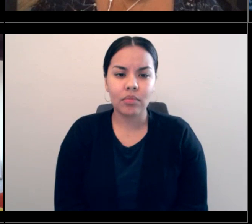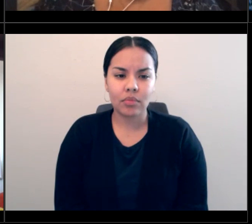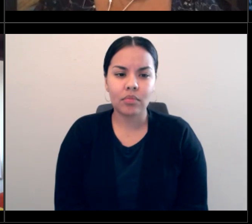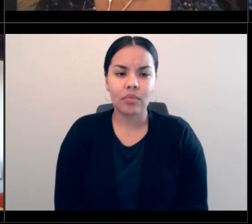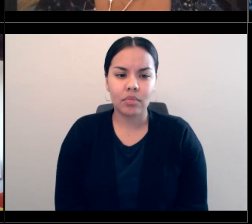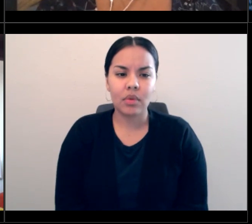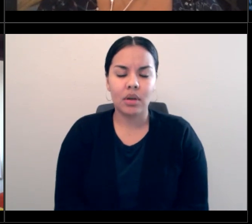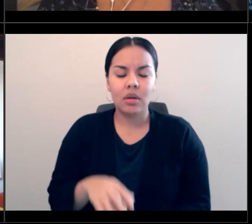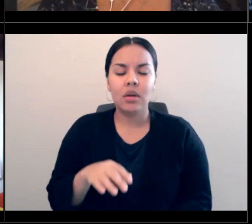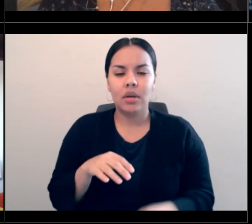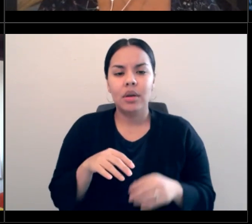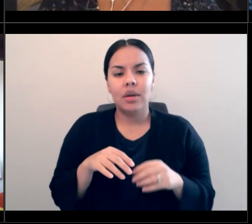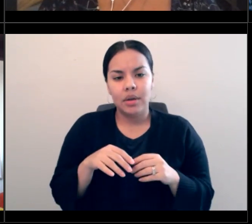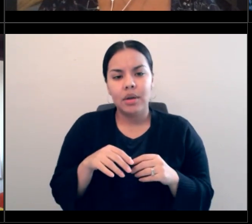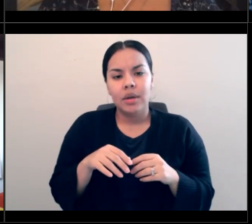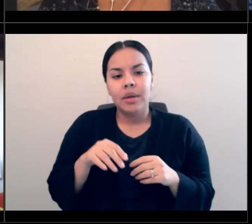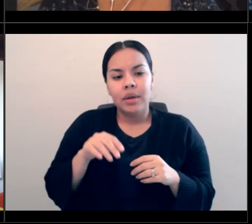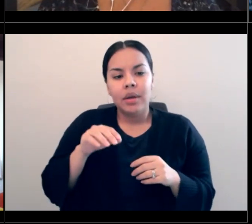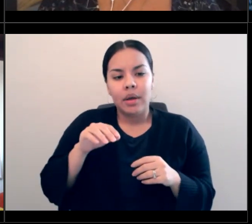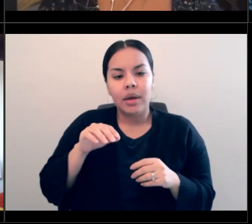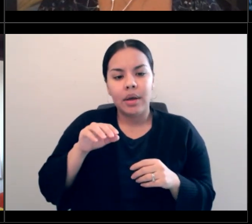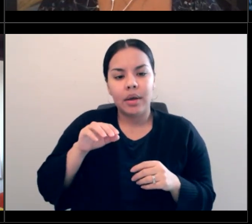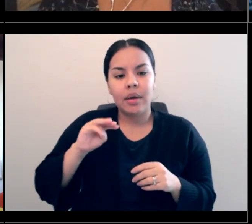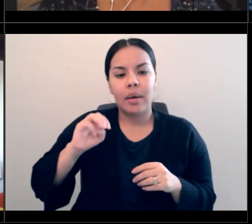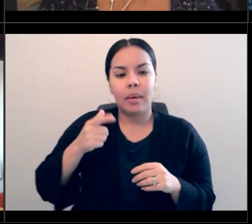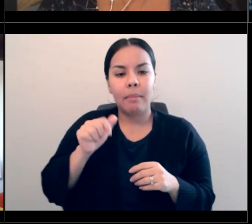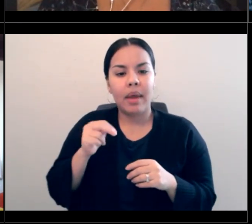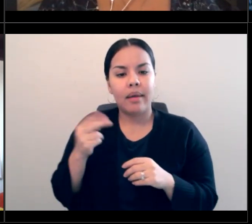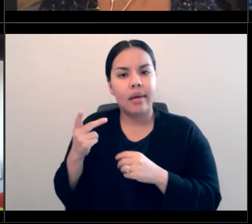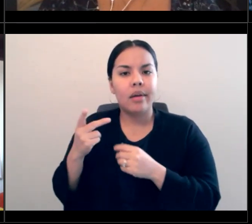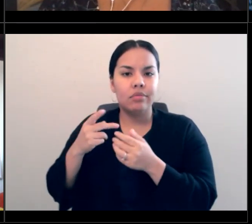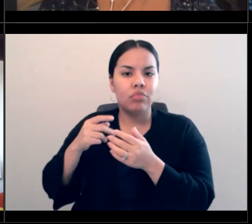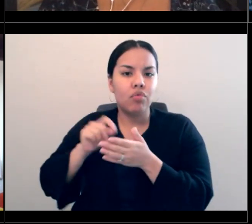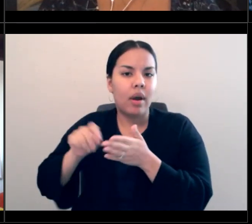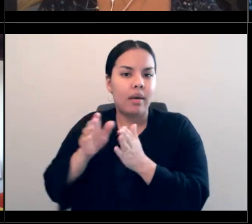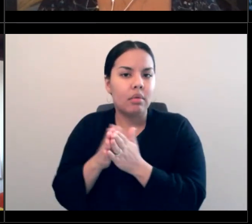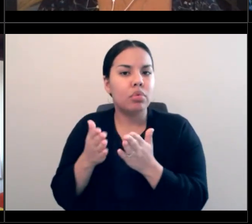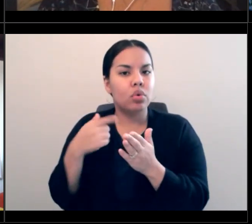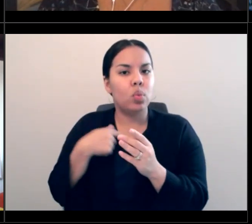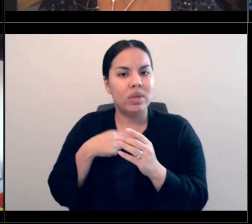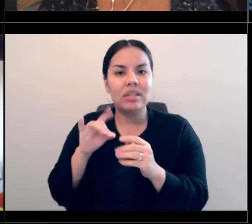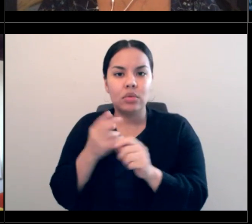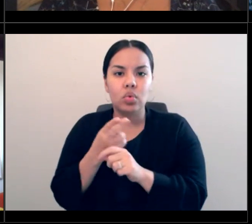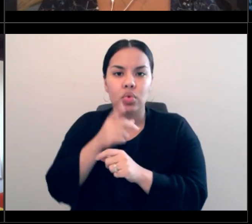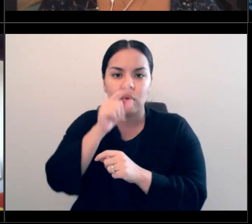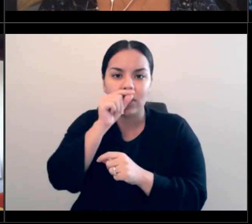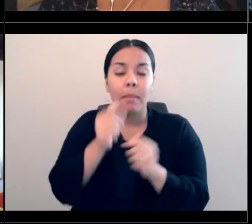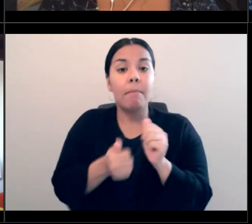Megan and I are writing a book, and we use tweets in that, and most of them are, you know, journalists or